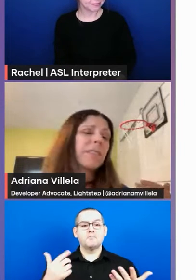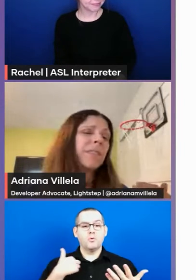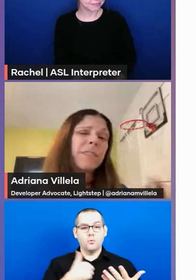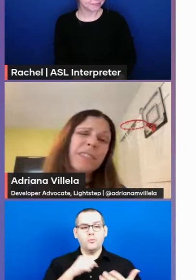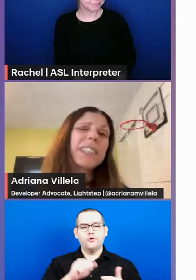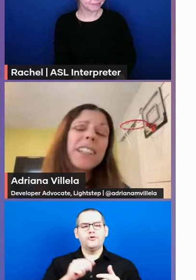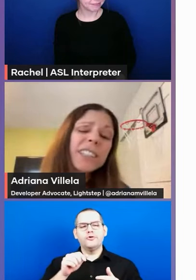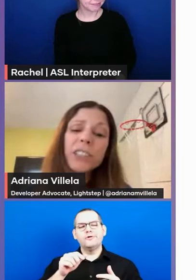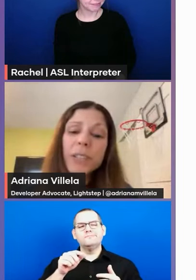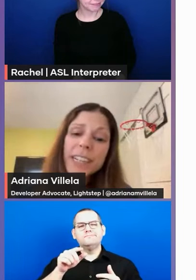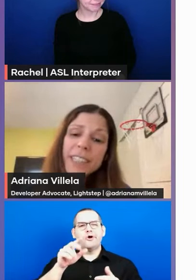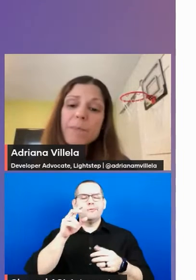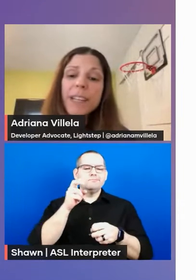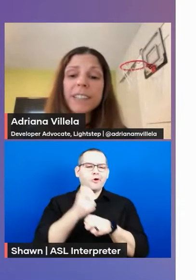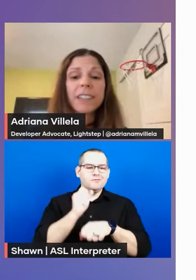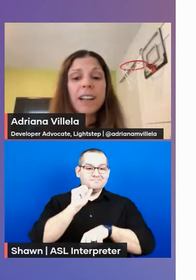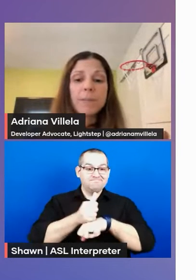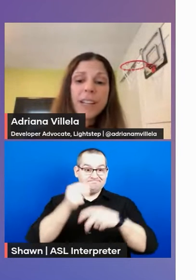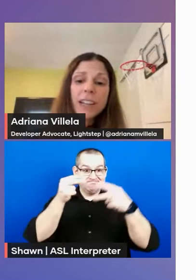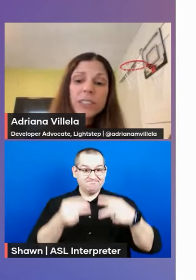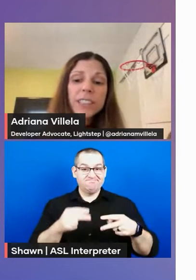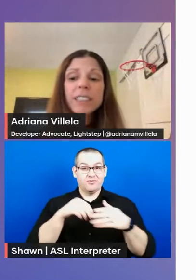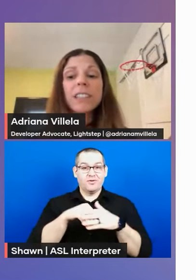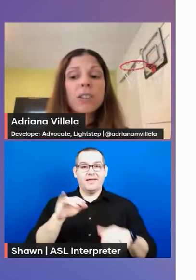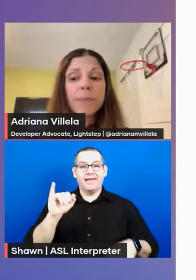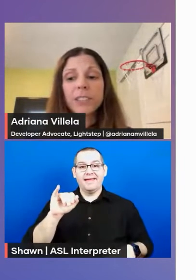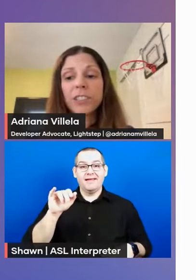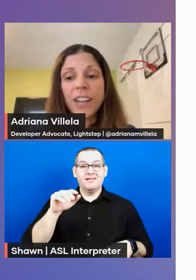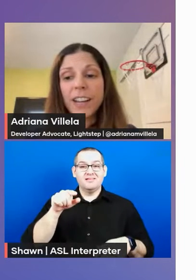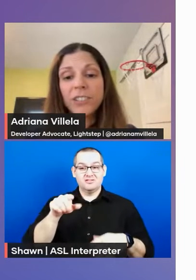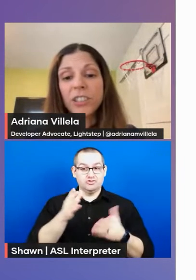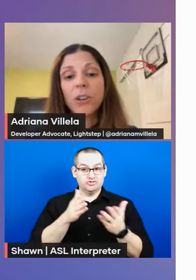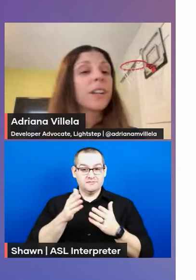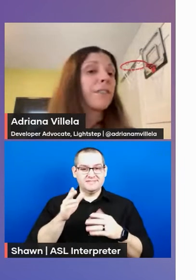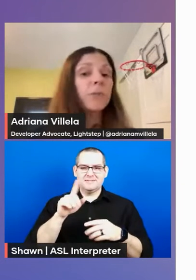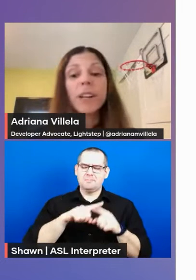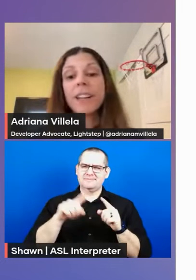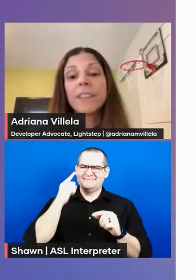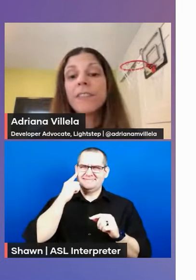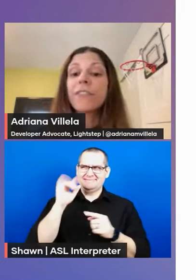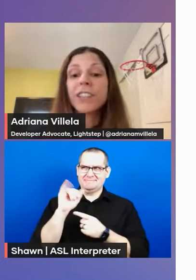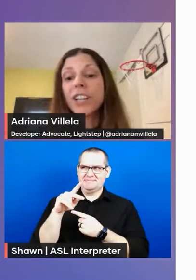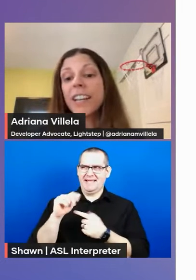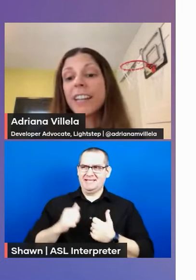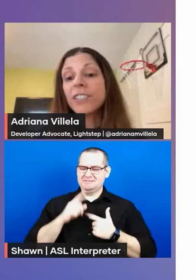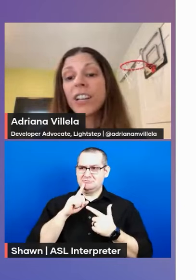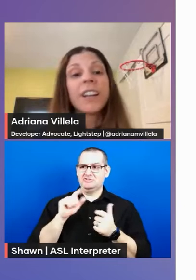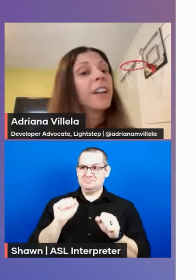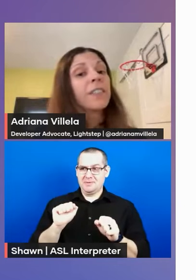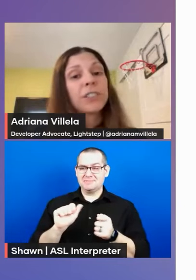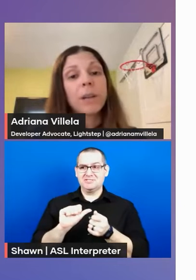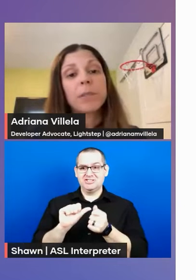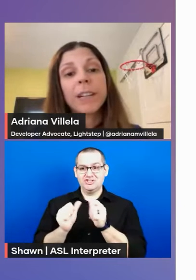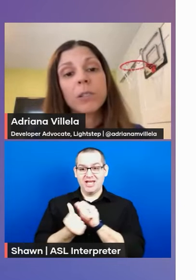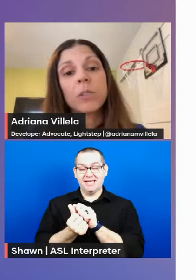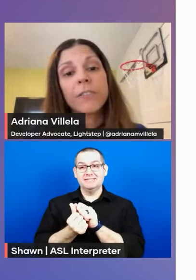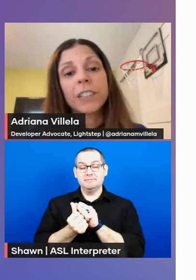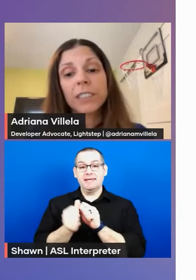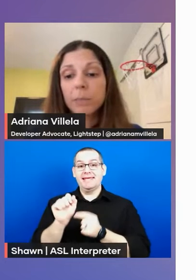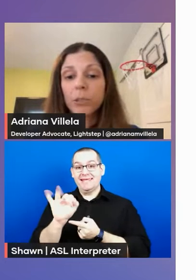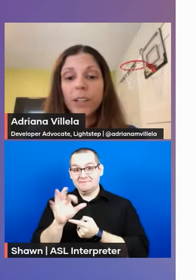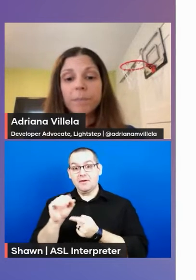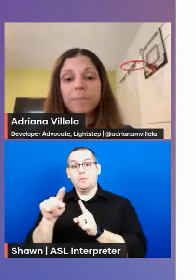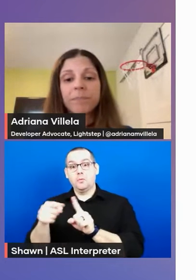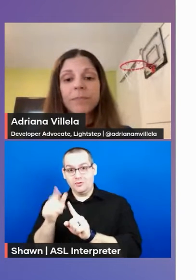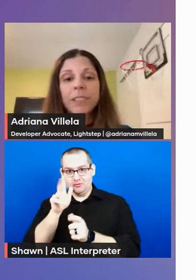but that's not such a great idea because IP addresses are bound to change. So if and when they change, the job spec will